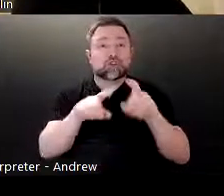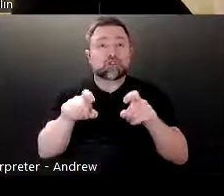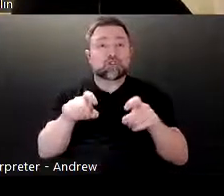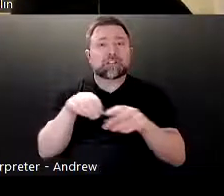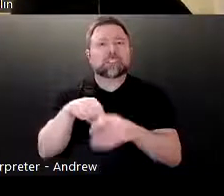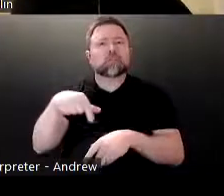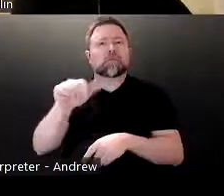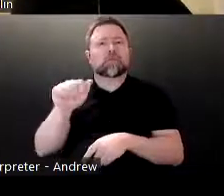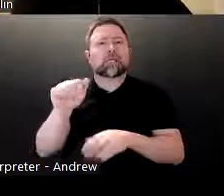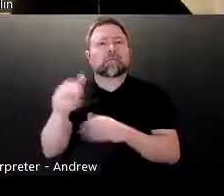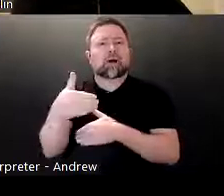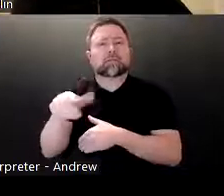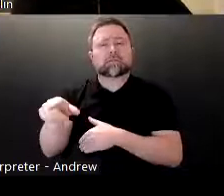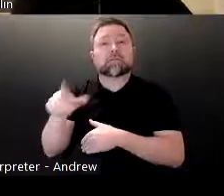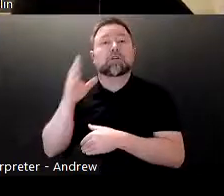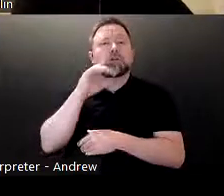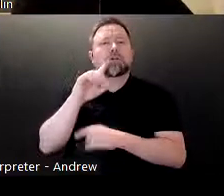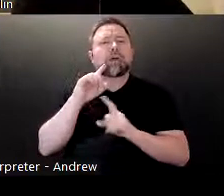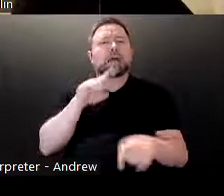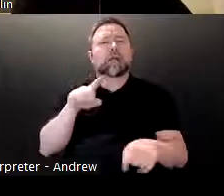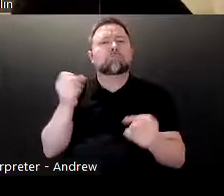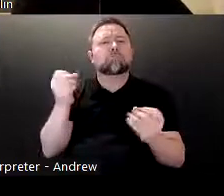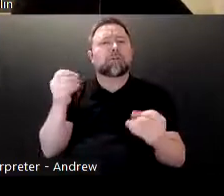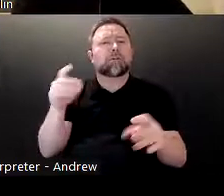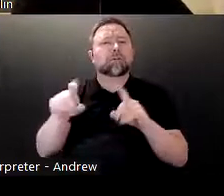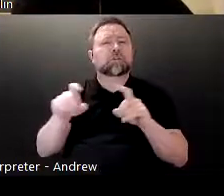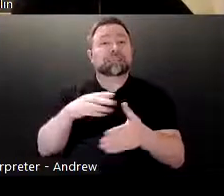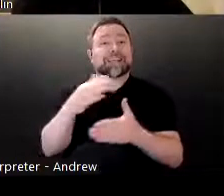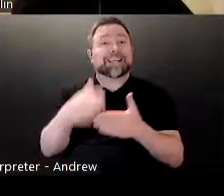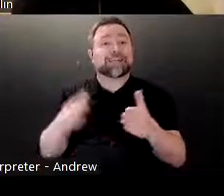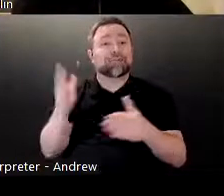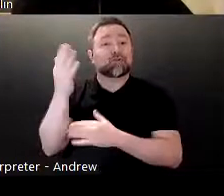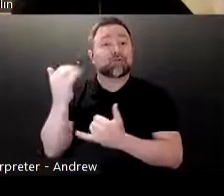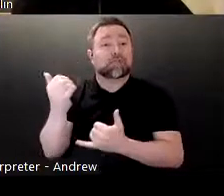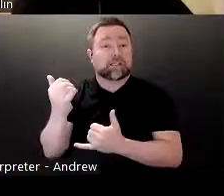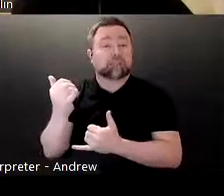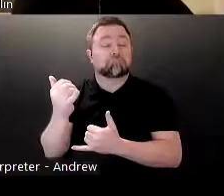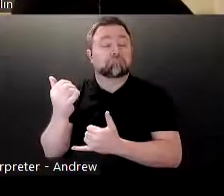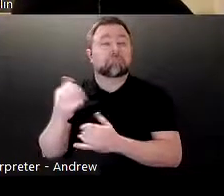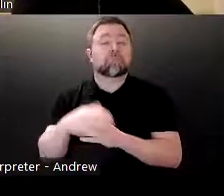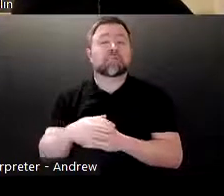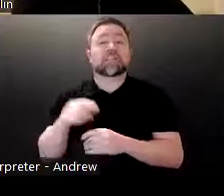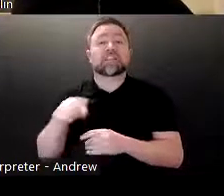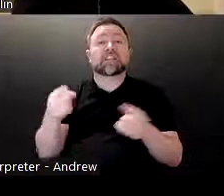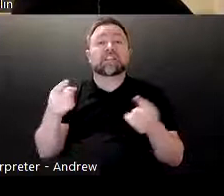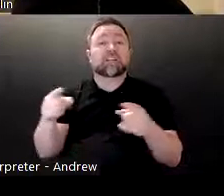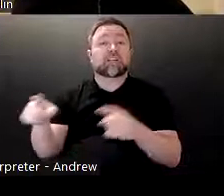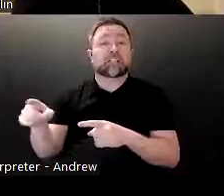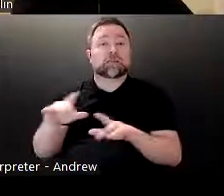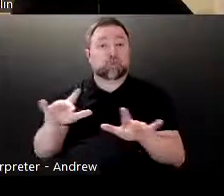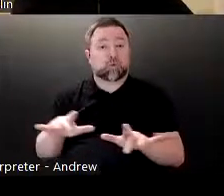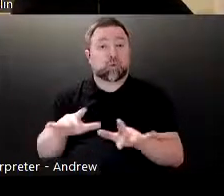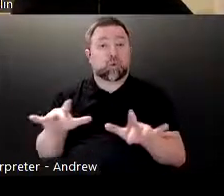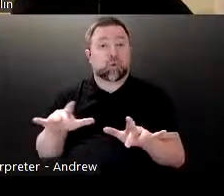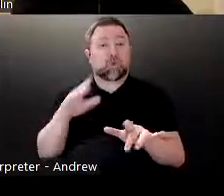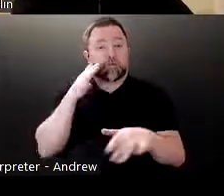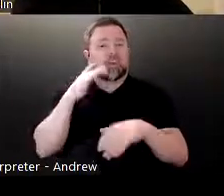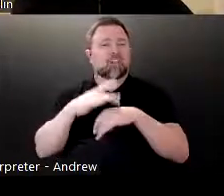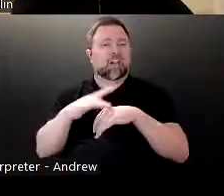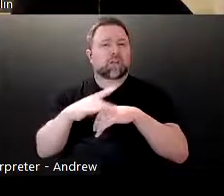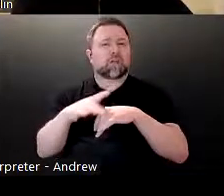box. We will answer as many as we can at the end of today's presentation. This event is being recorded and will be made